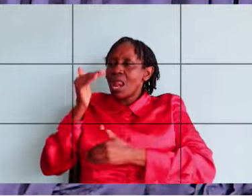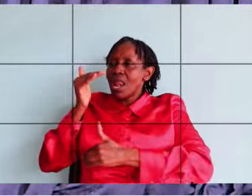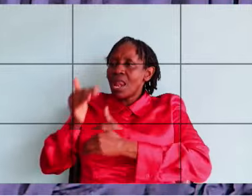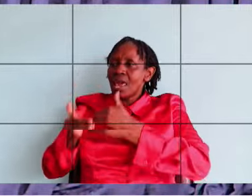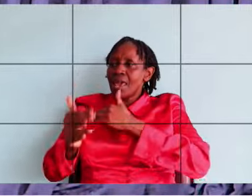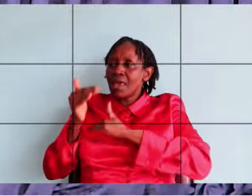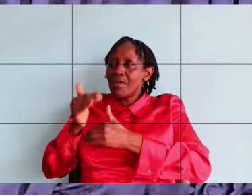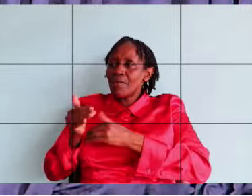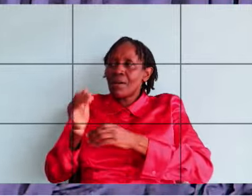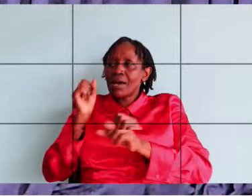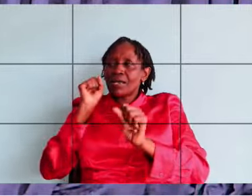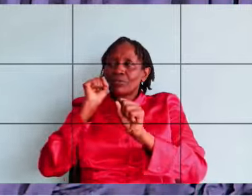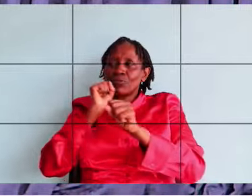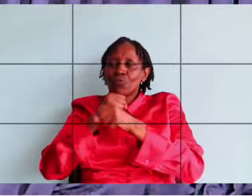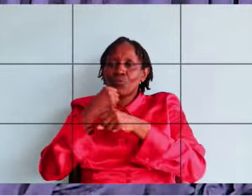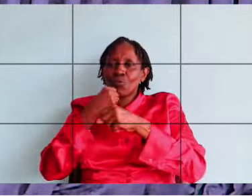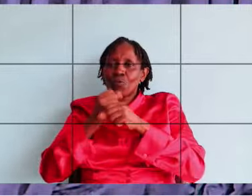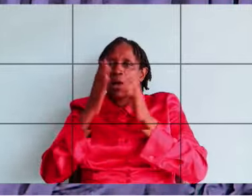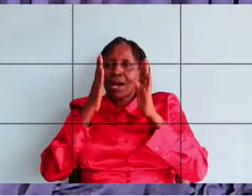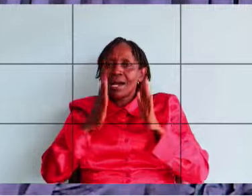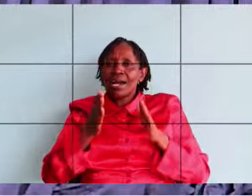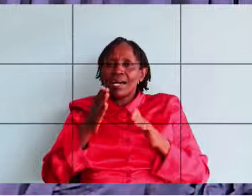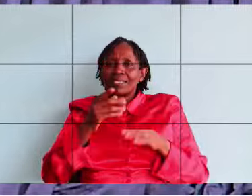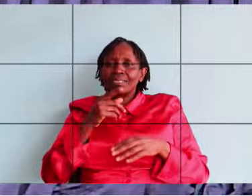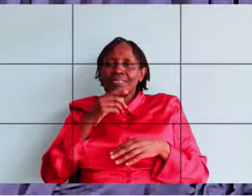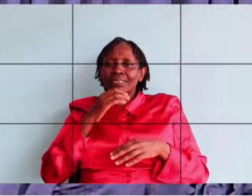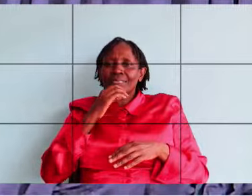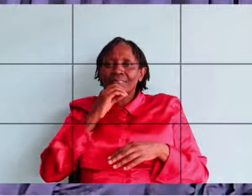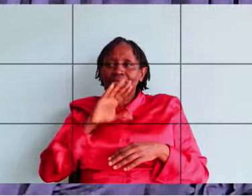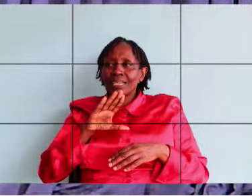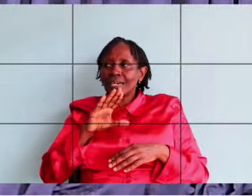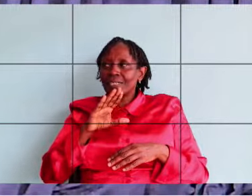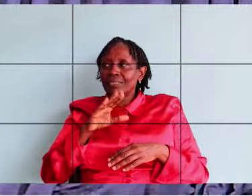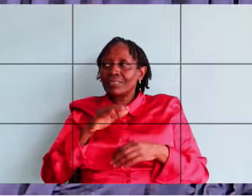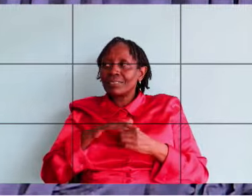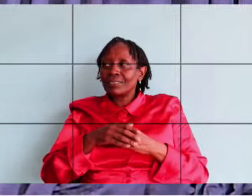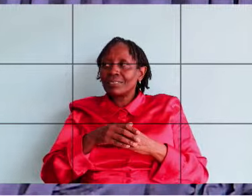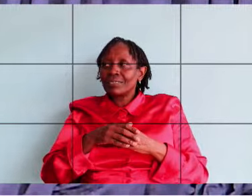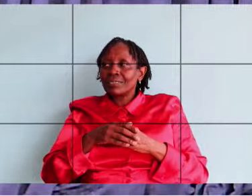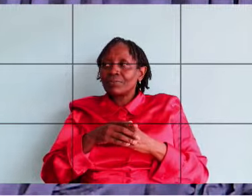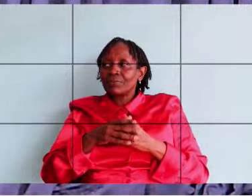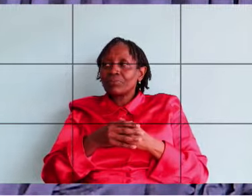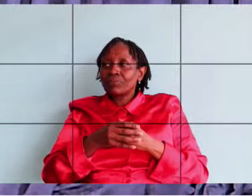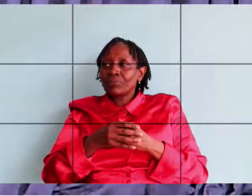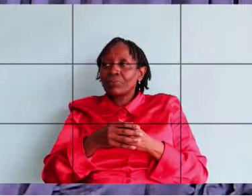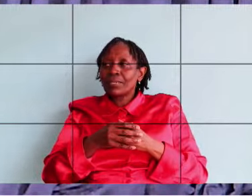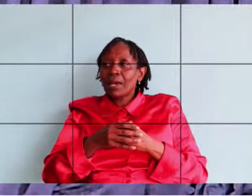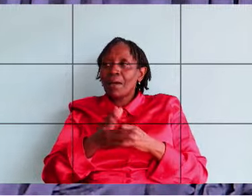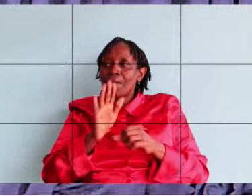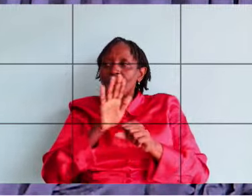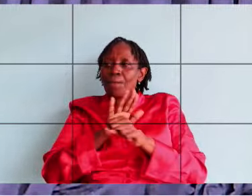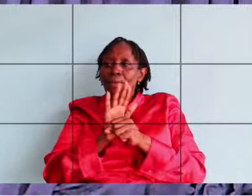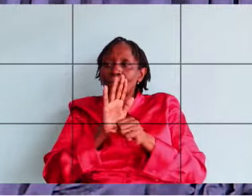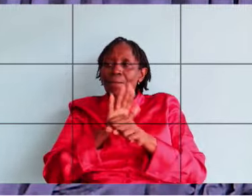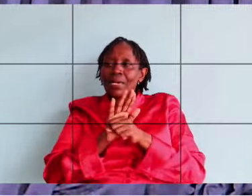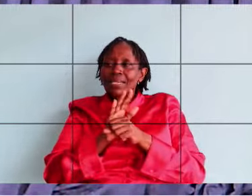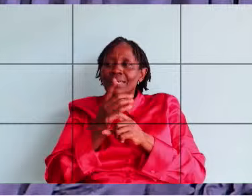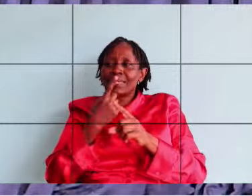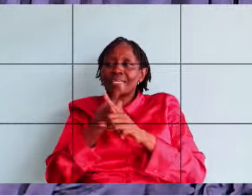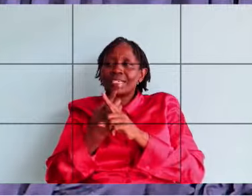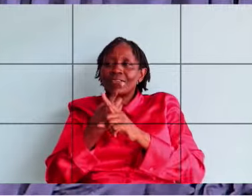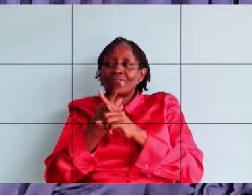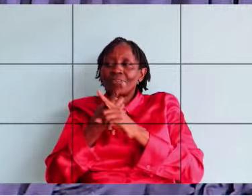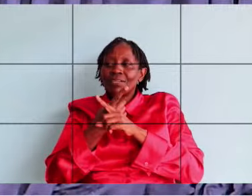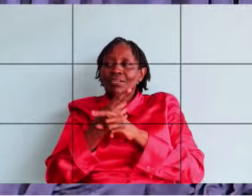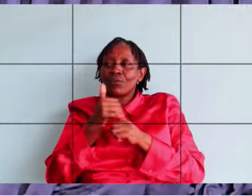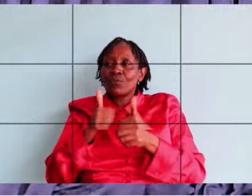relatives, husbands, wives, sons, daughters, yeah, uncles, aunties, colleagues, and boss, a superior, a subordinate,